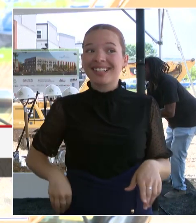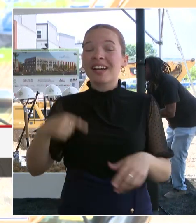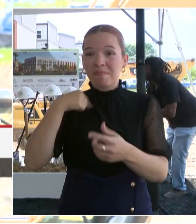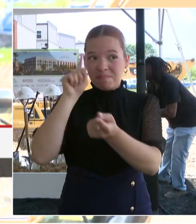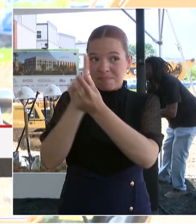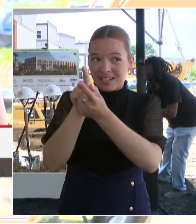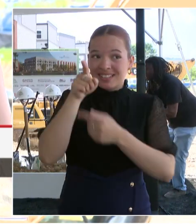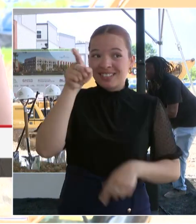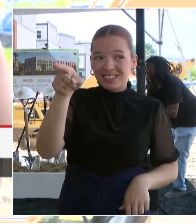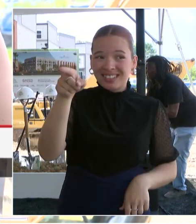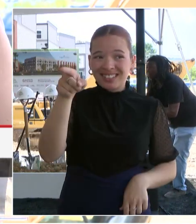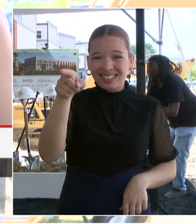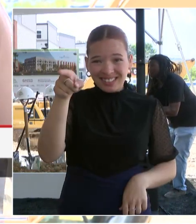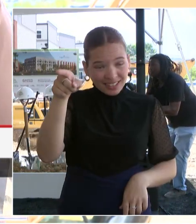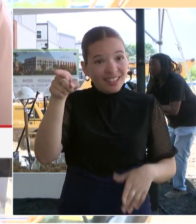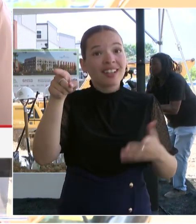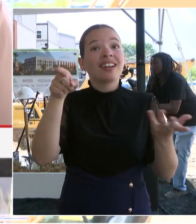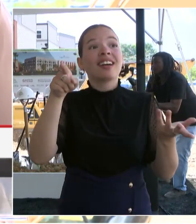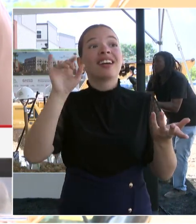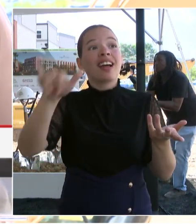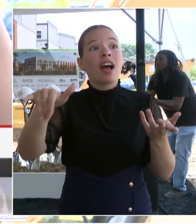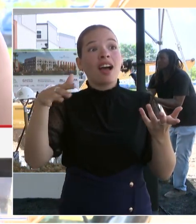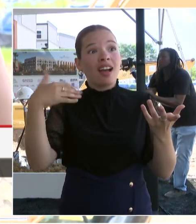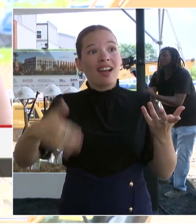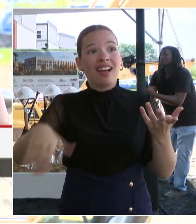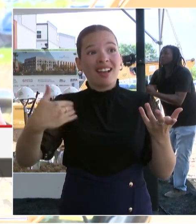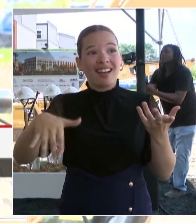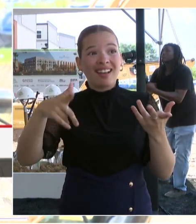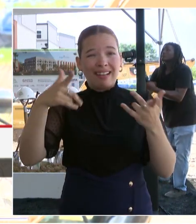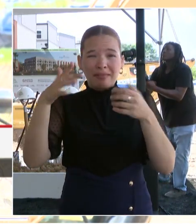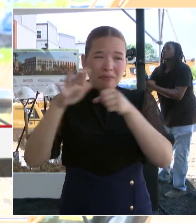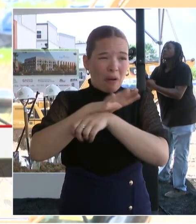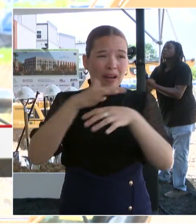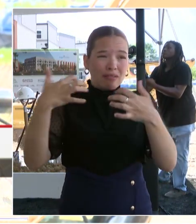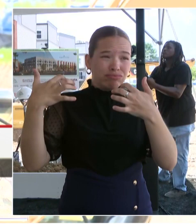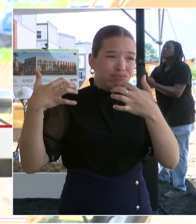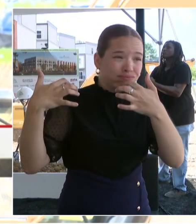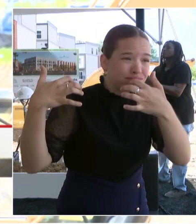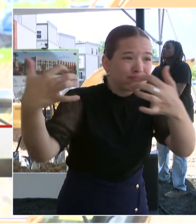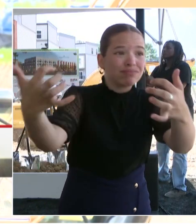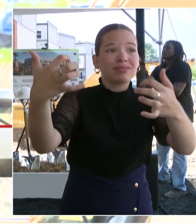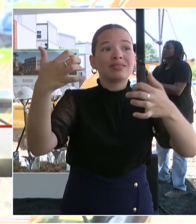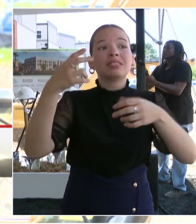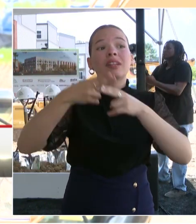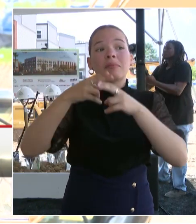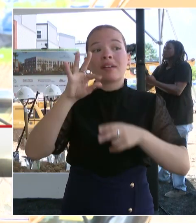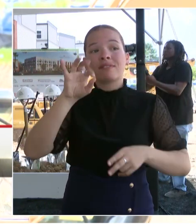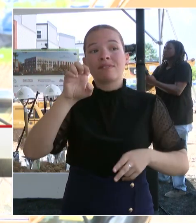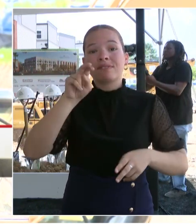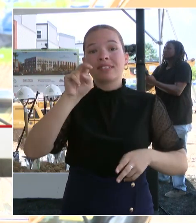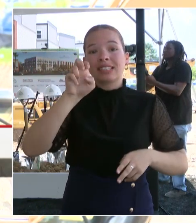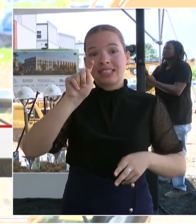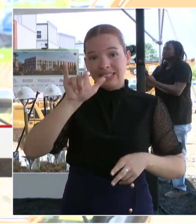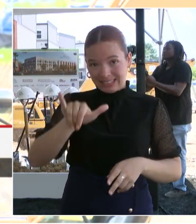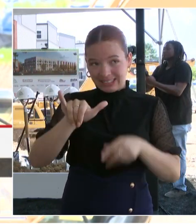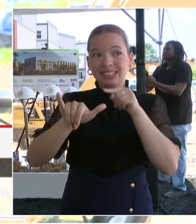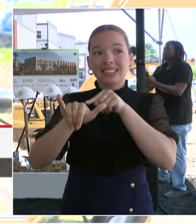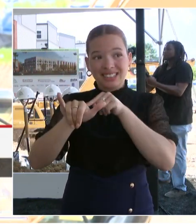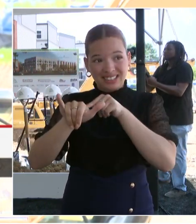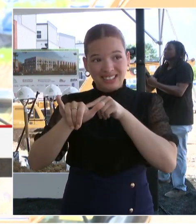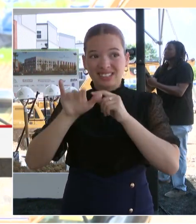auditorium. Mayor Fenty had just won the primary, all precincts in the District of